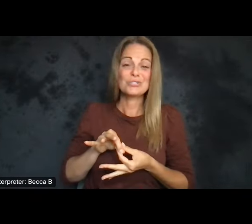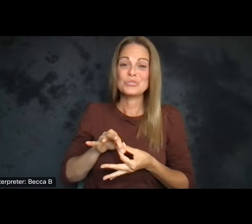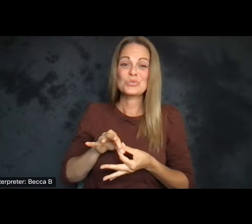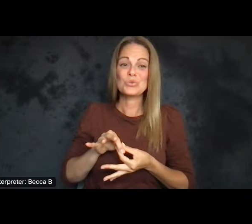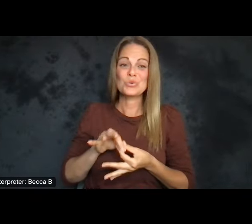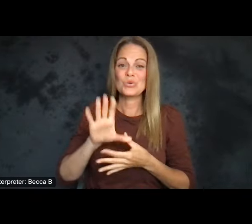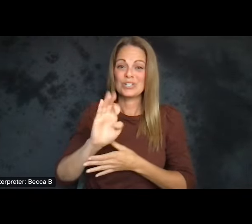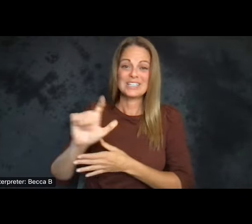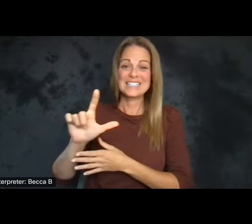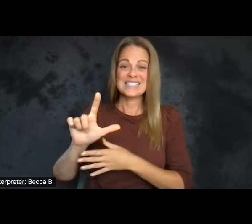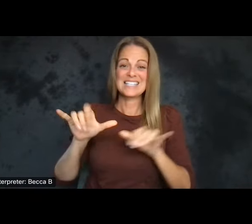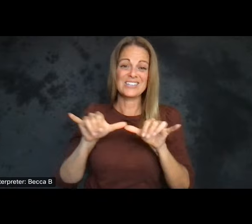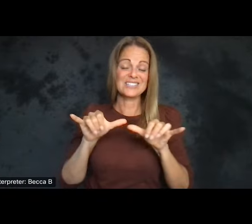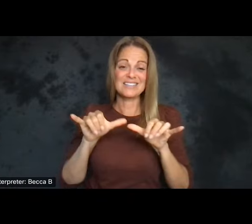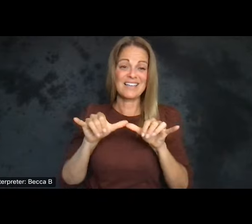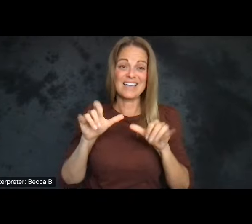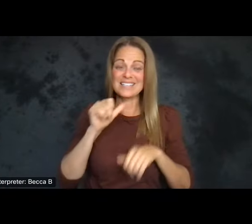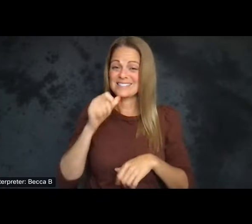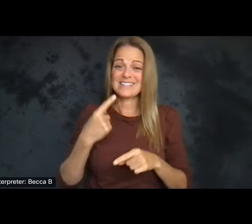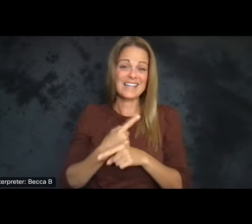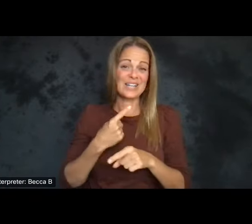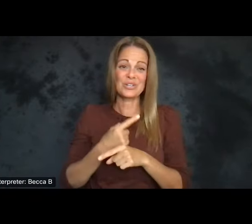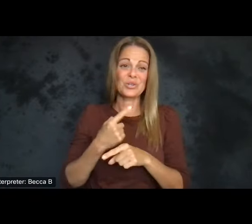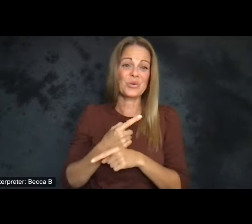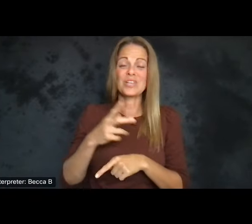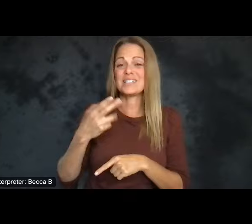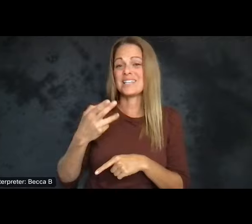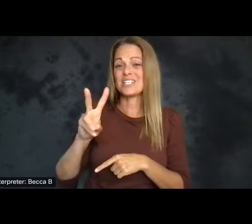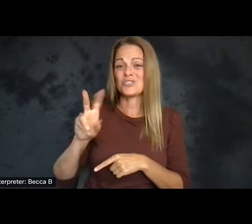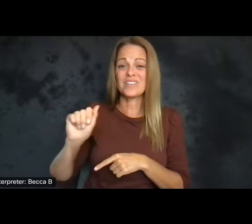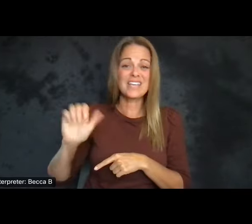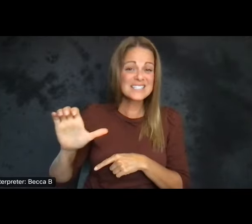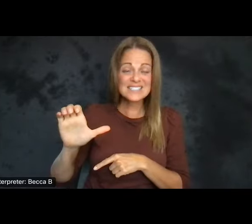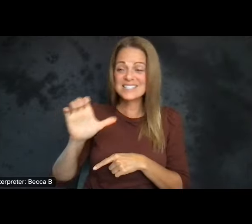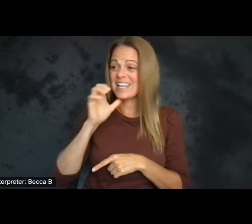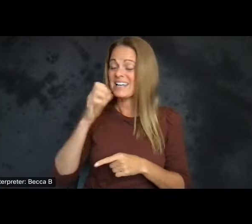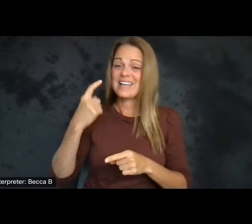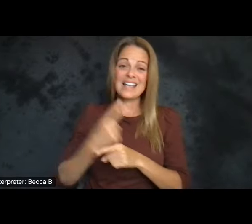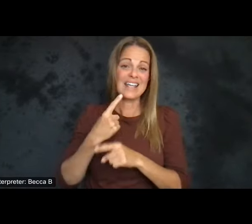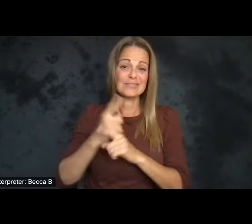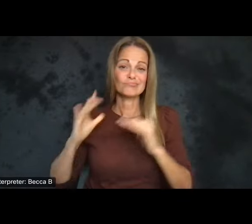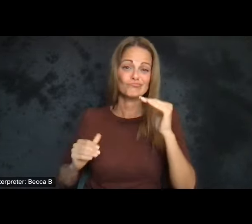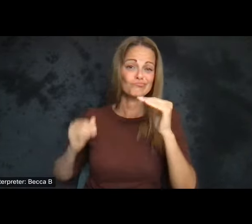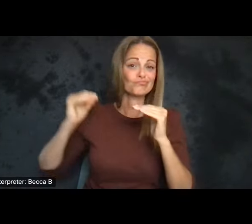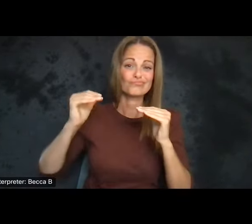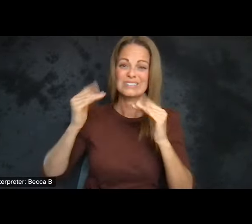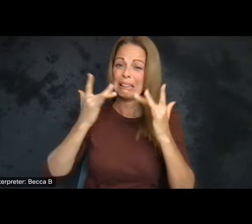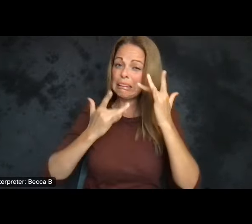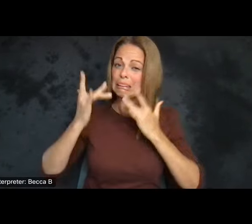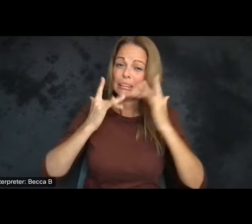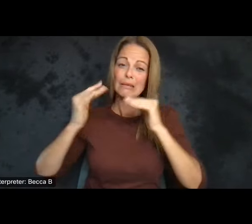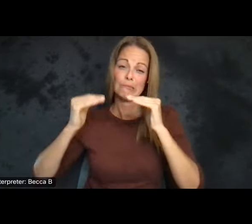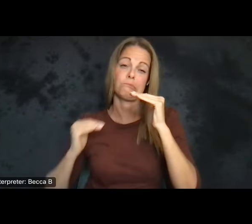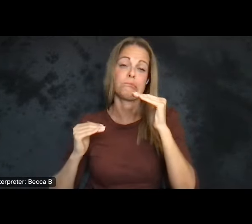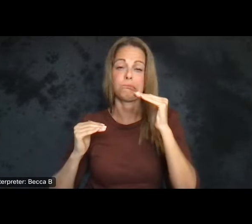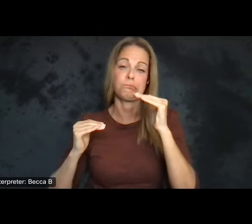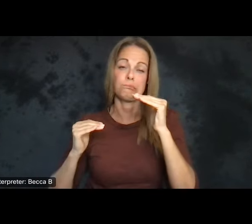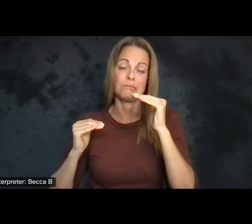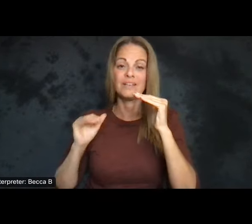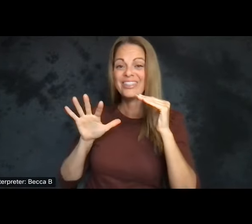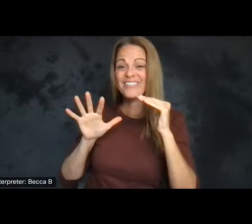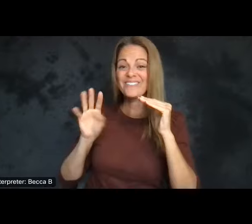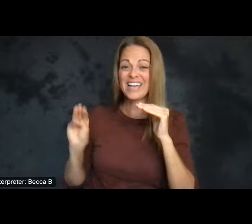by today's standards, the HVAC, which is inadequate by today's standards. The 85 million that's listed in here